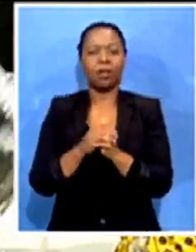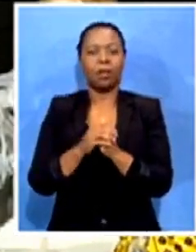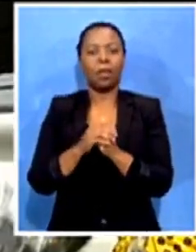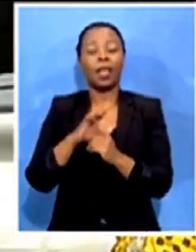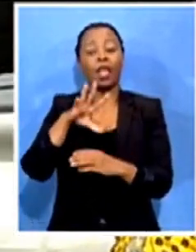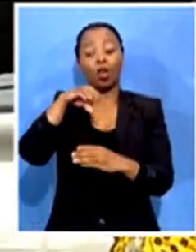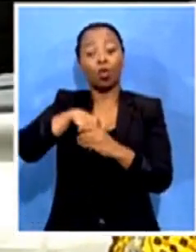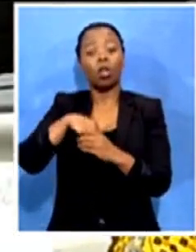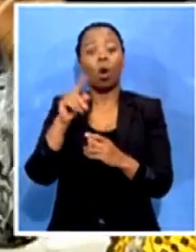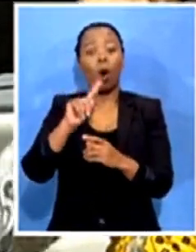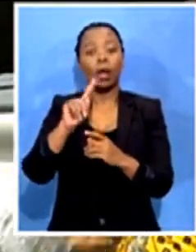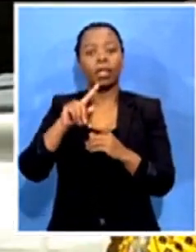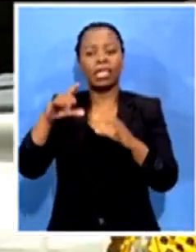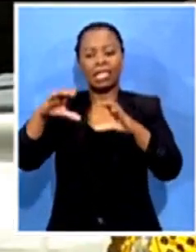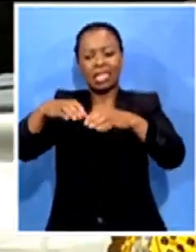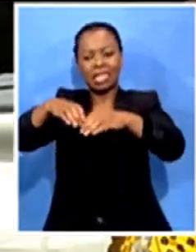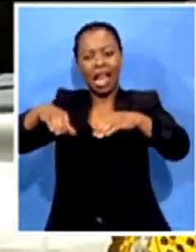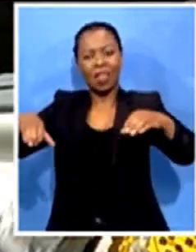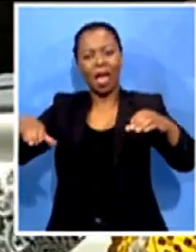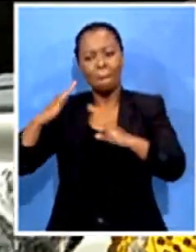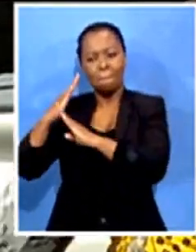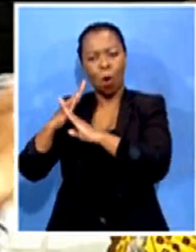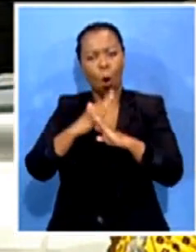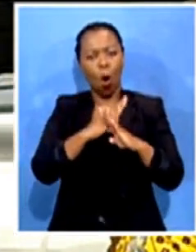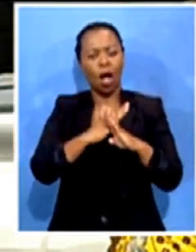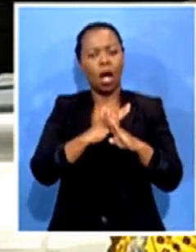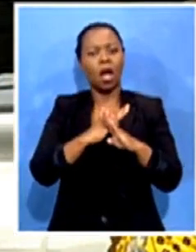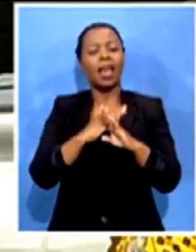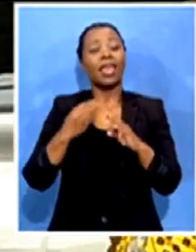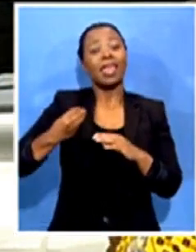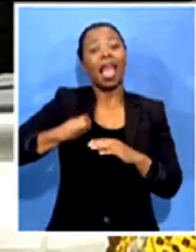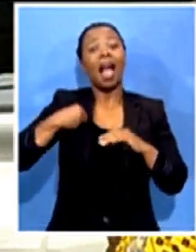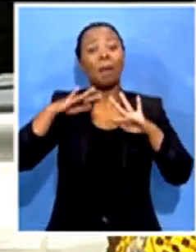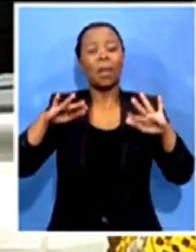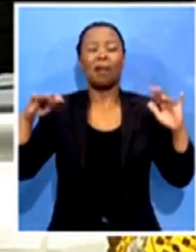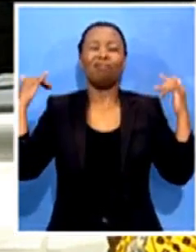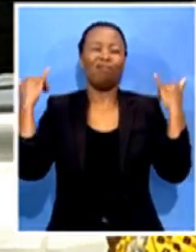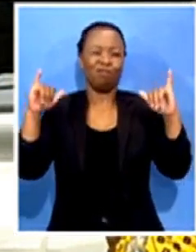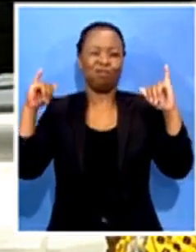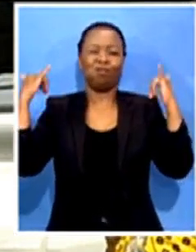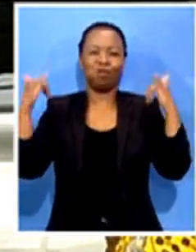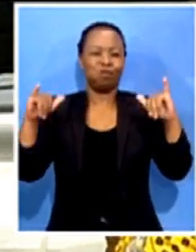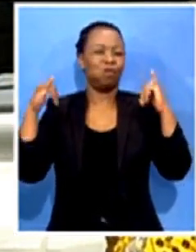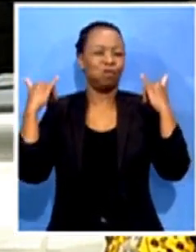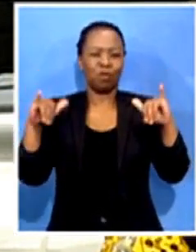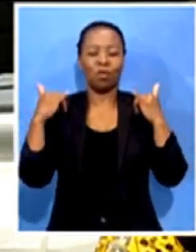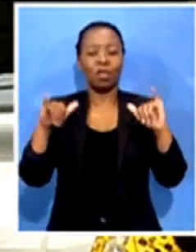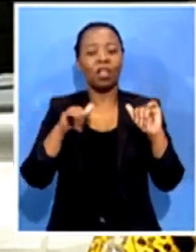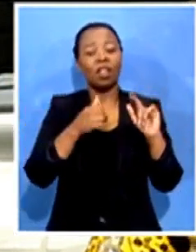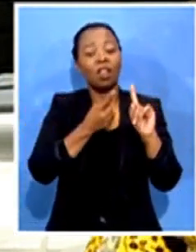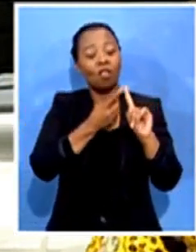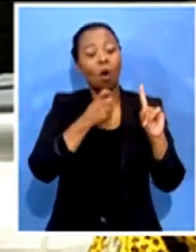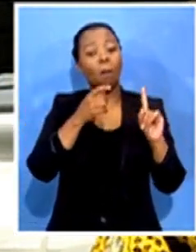were having, they were partying just from the 16th of December. When